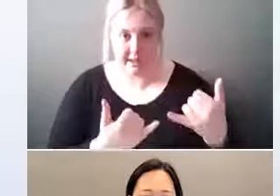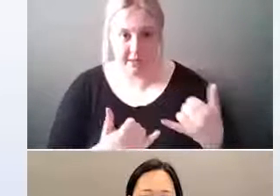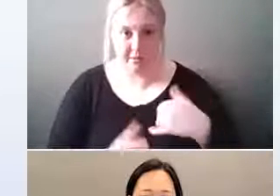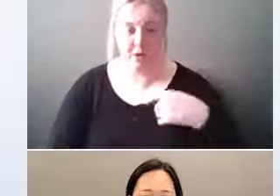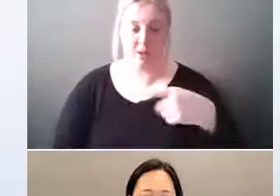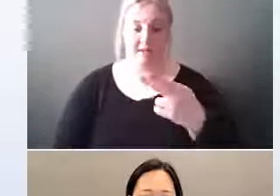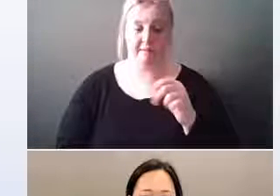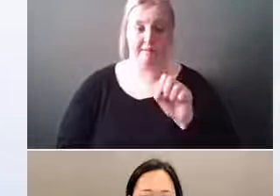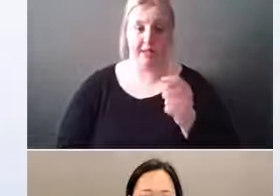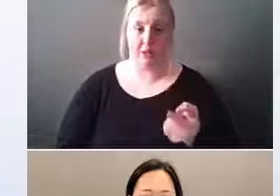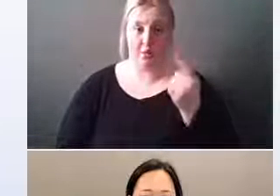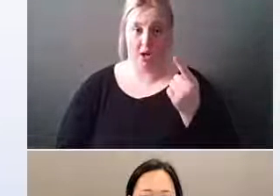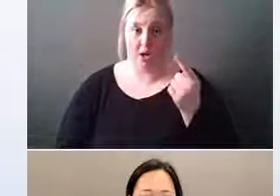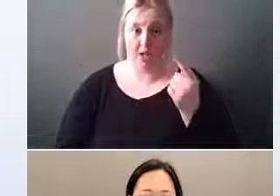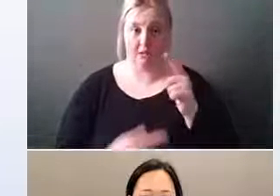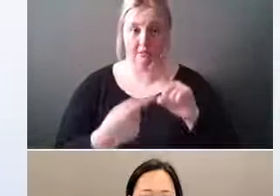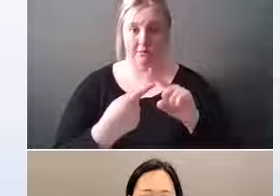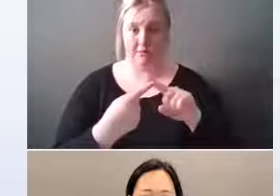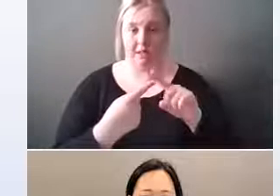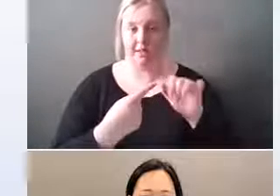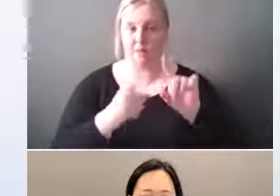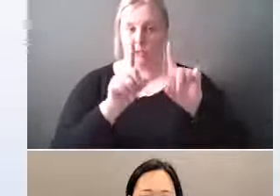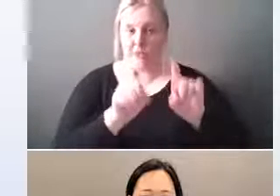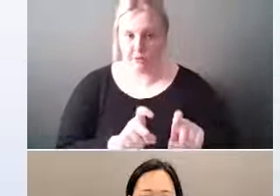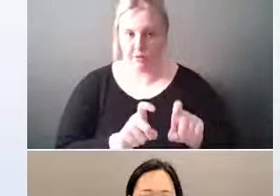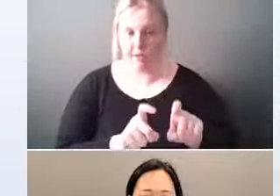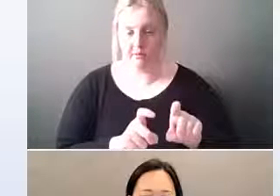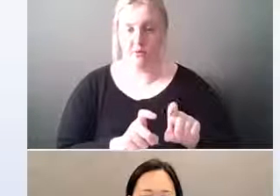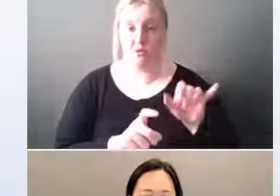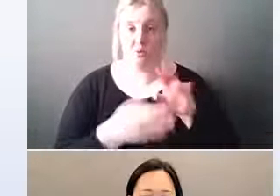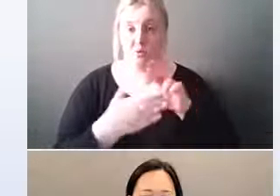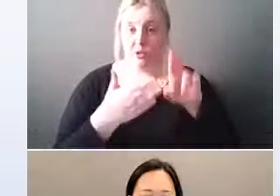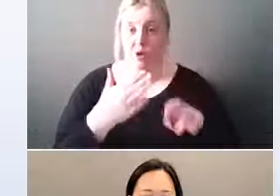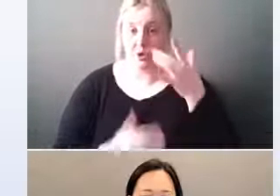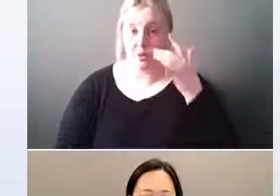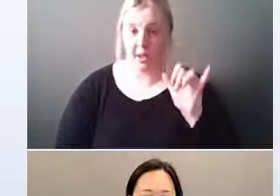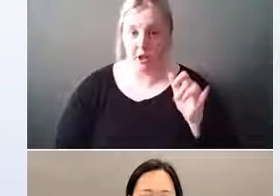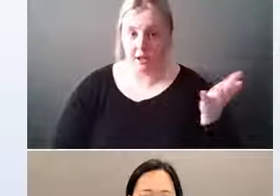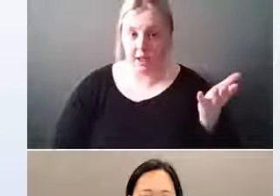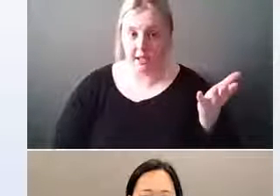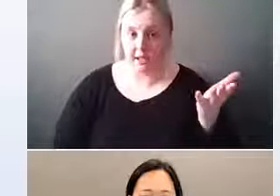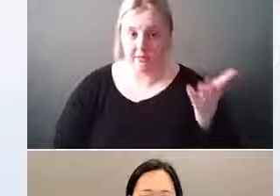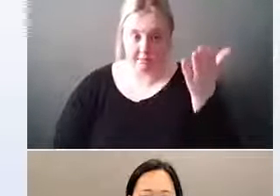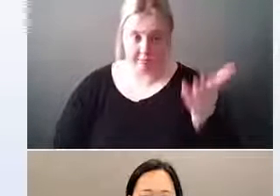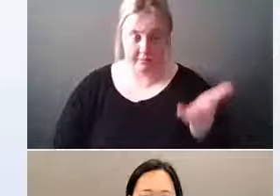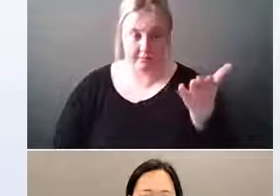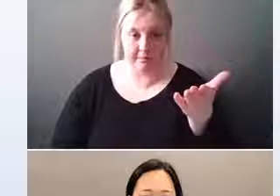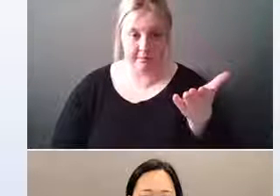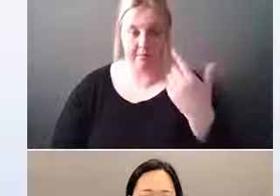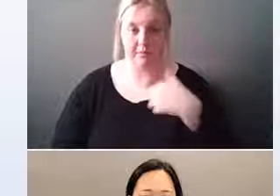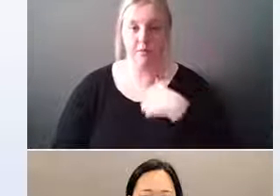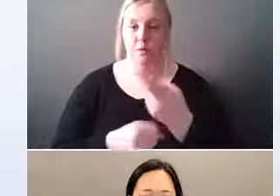was the survey itself. So the results from the survey were used during